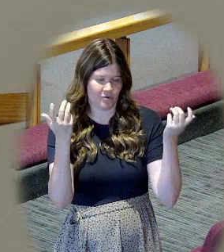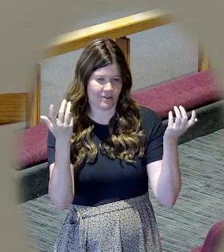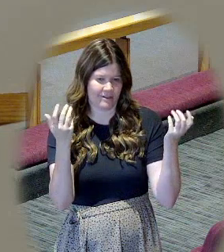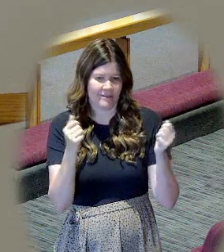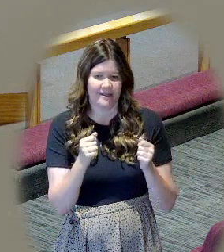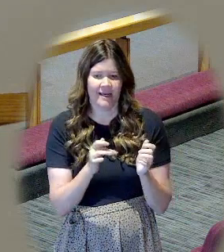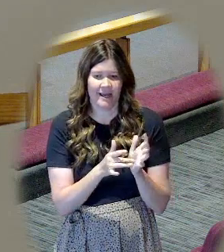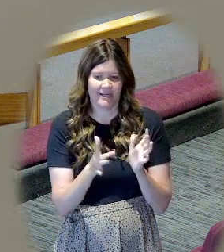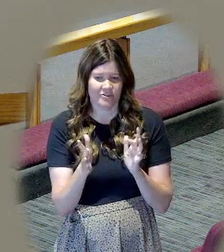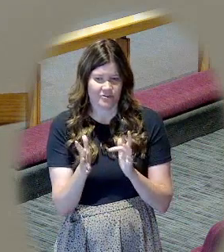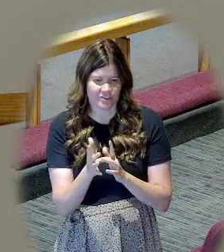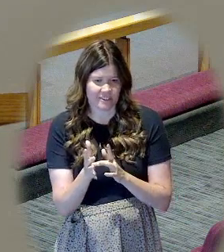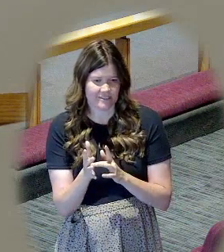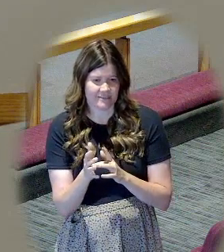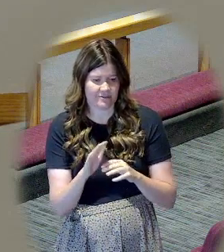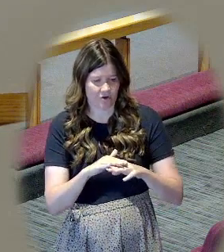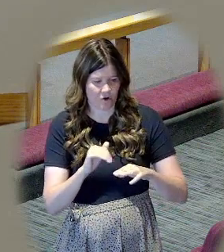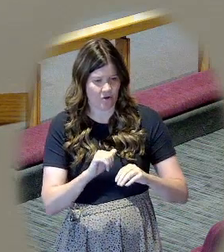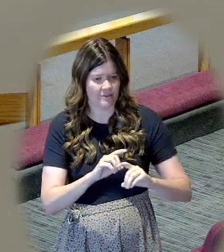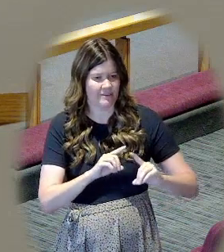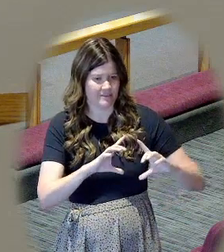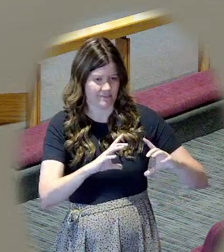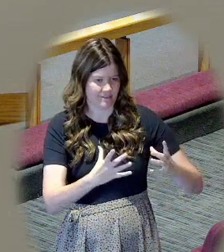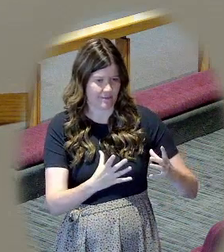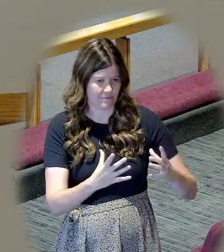And Jesus called his disciples to